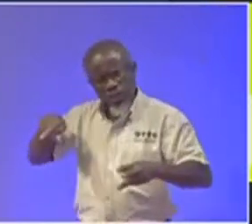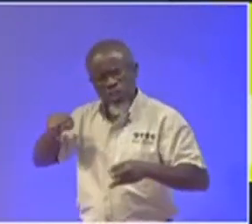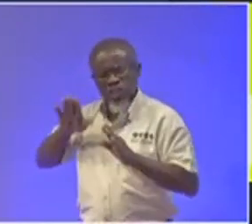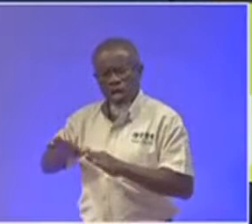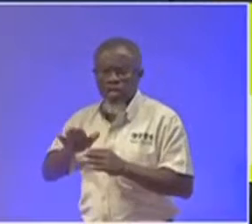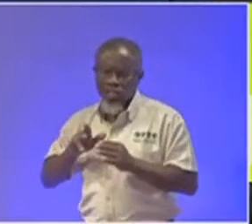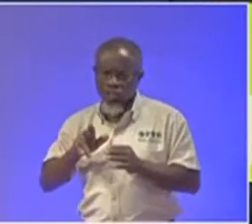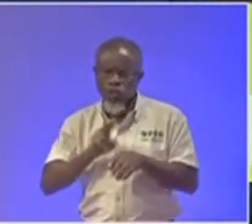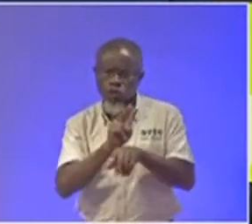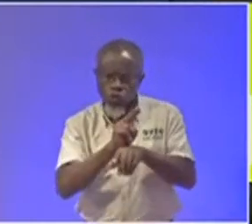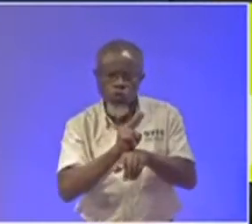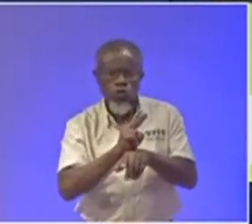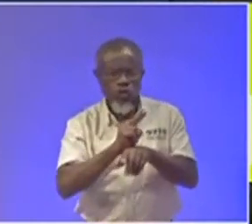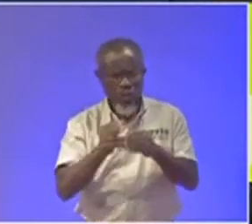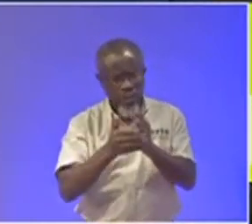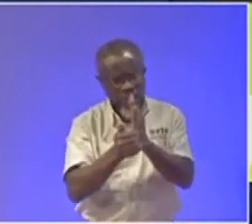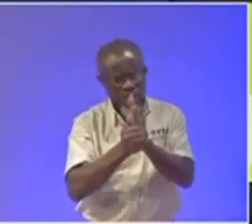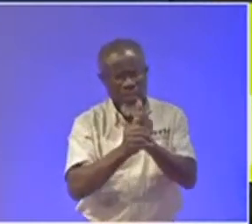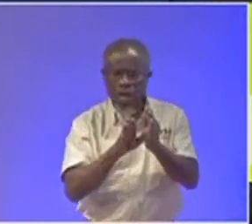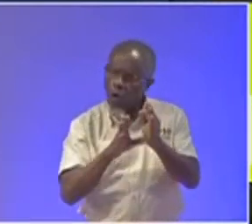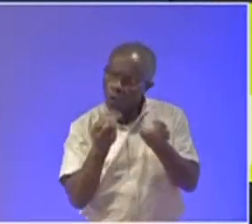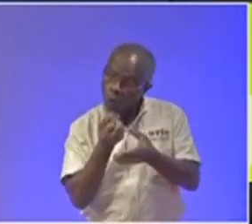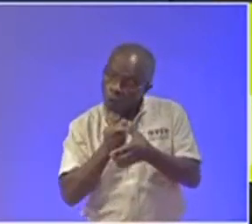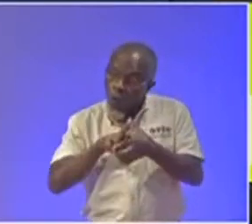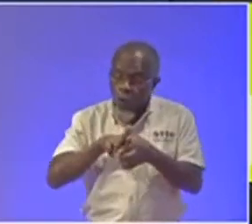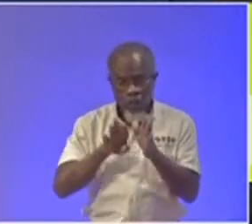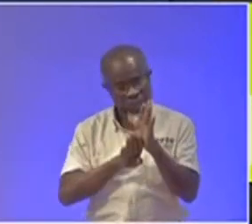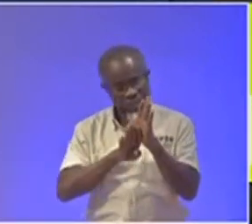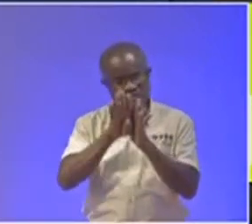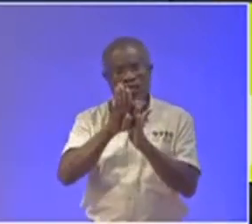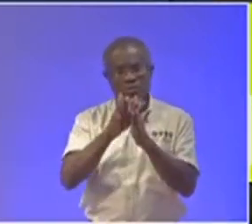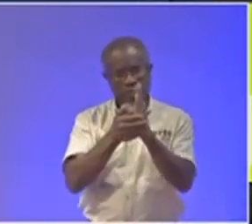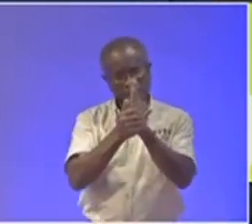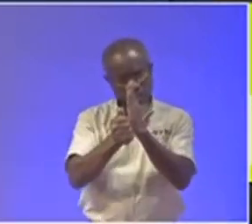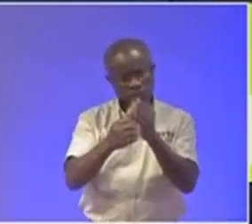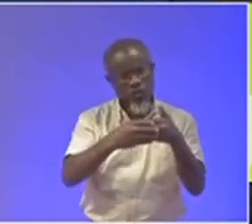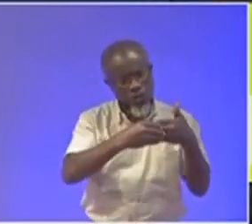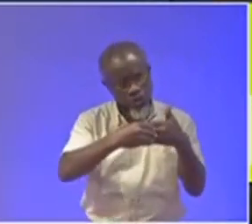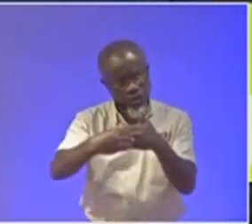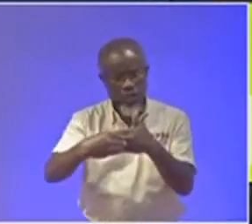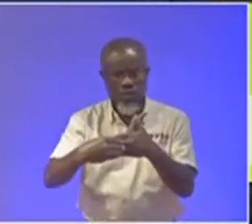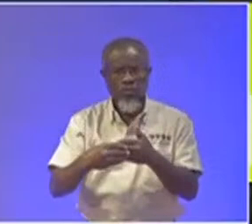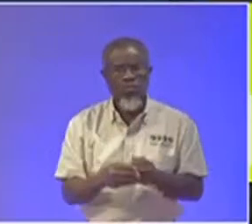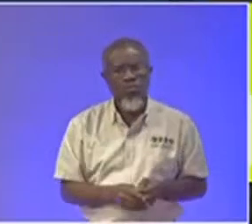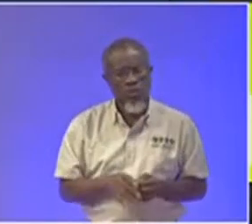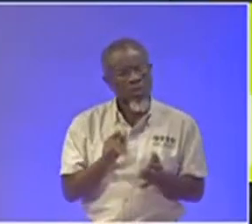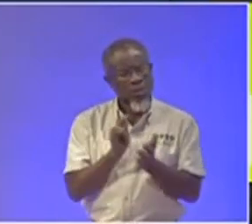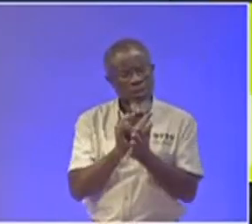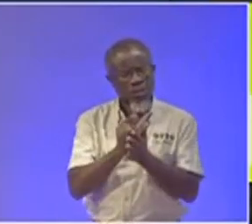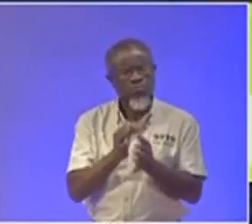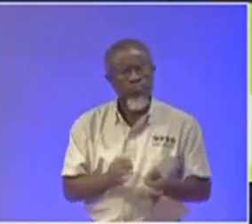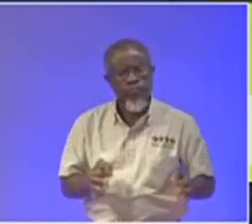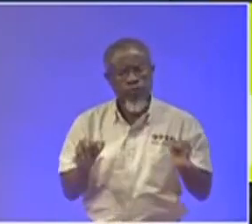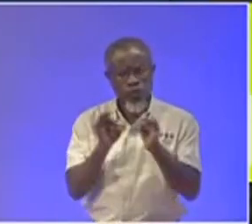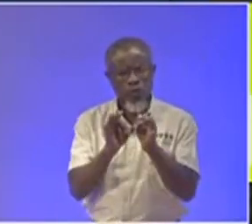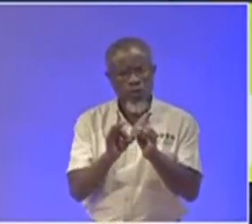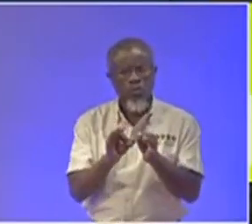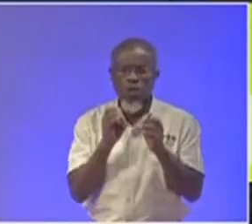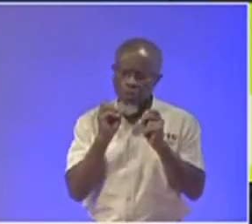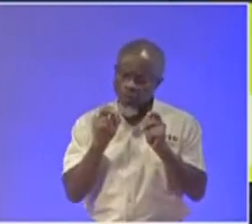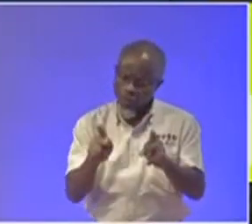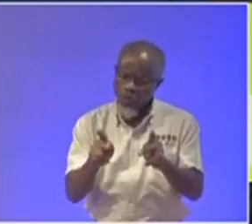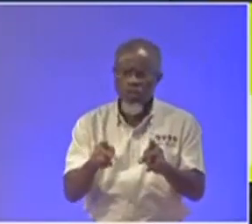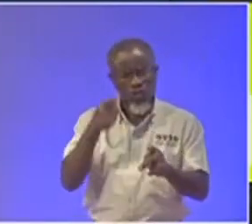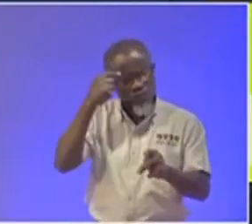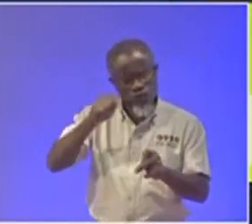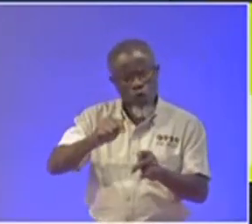is important, and it will augur well for a positive school climate. So that's important. Opportunities for student leadership,